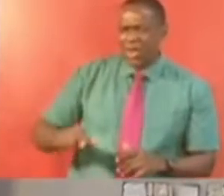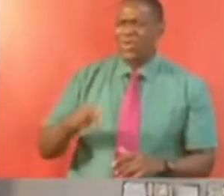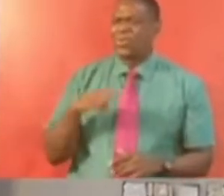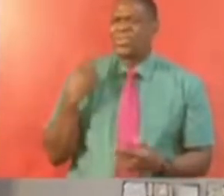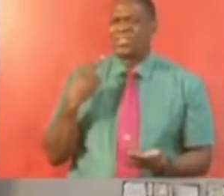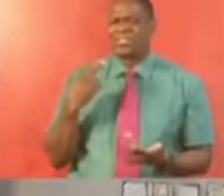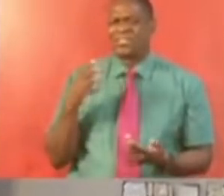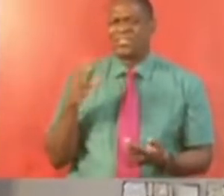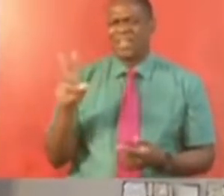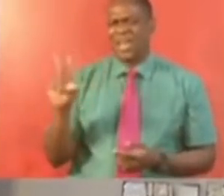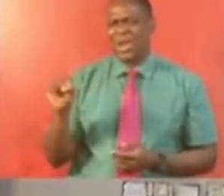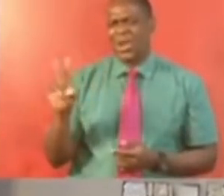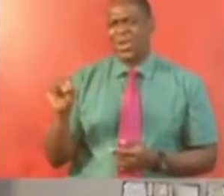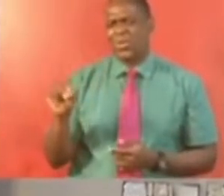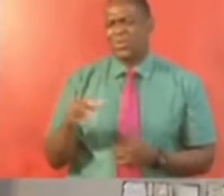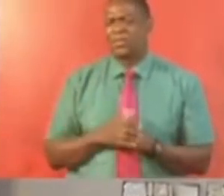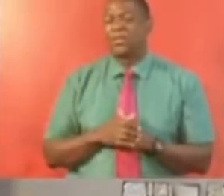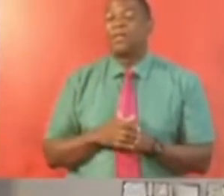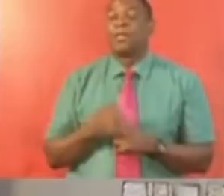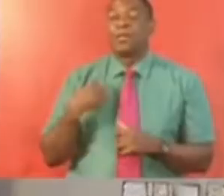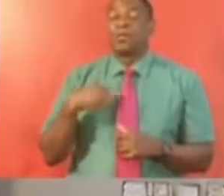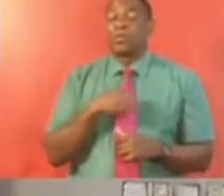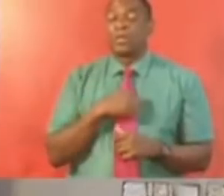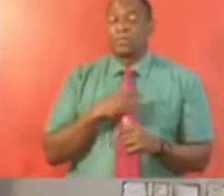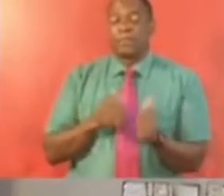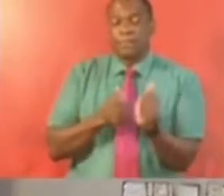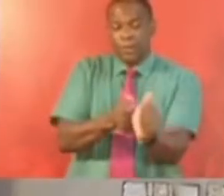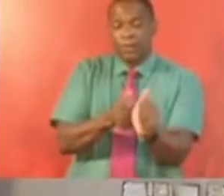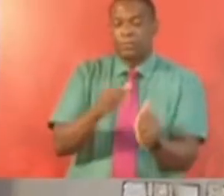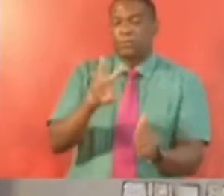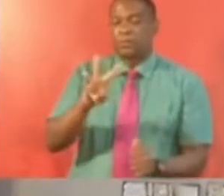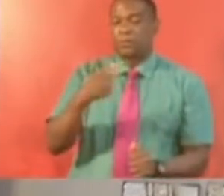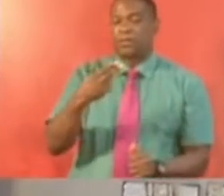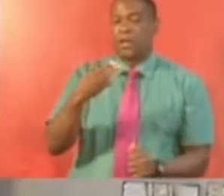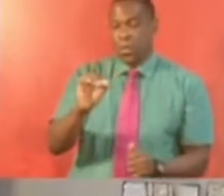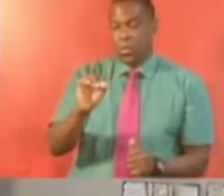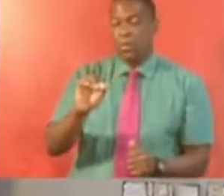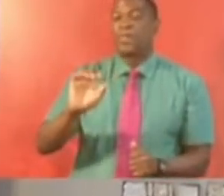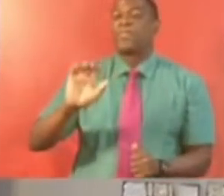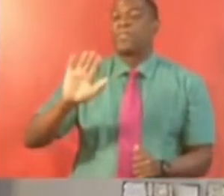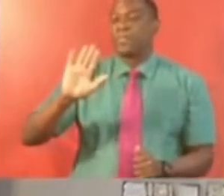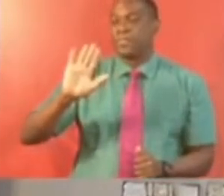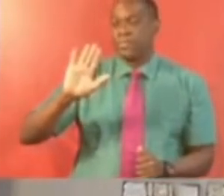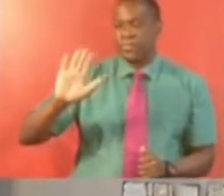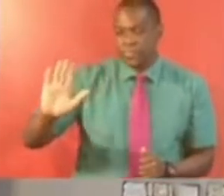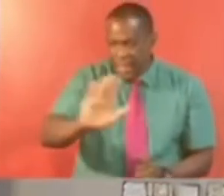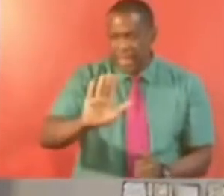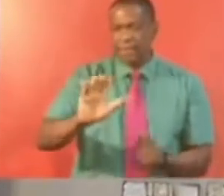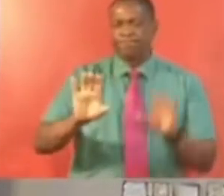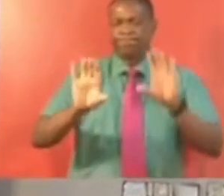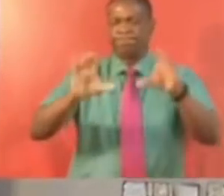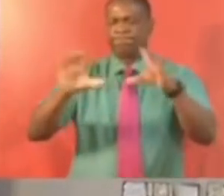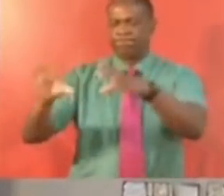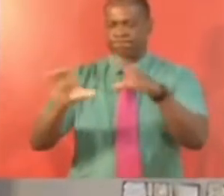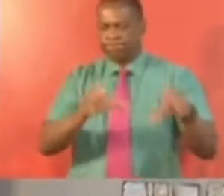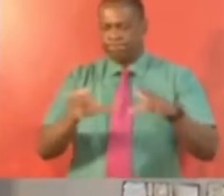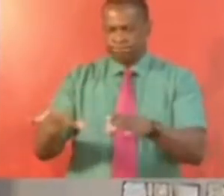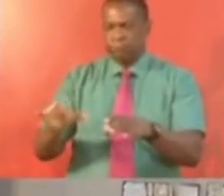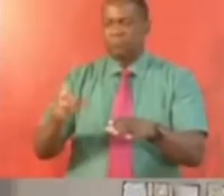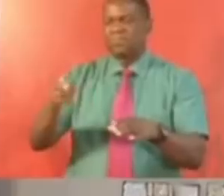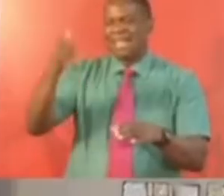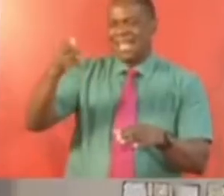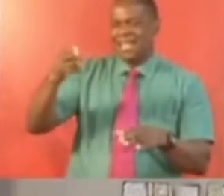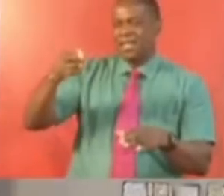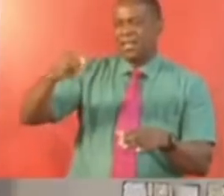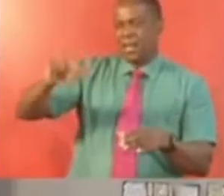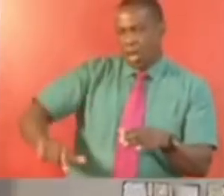country classification, and that's what we'll be using. And yes, we will publish out of Ministry of National Security, after consultation with